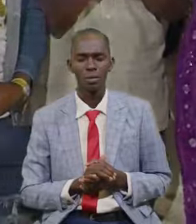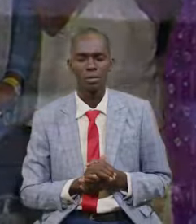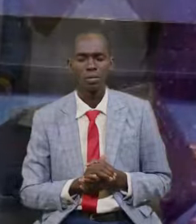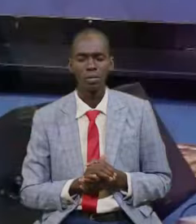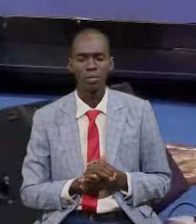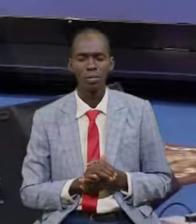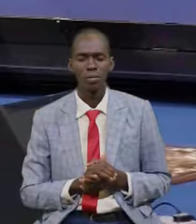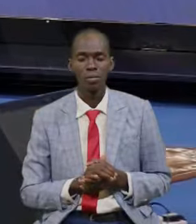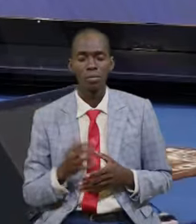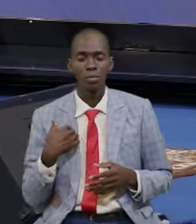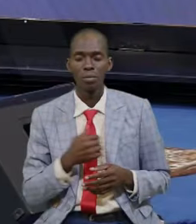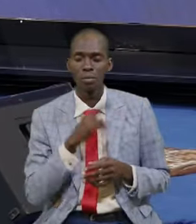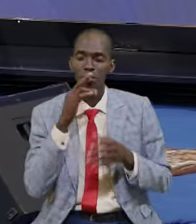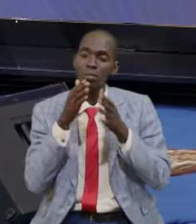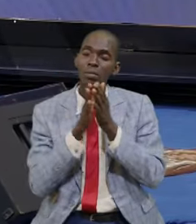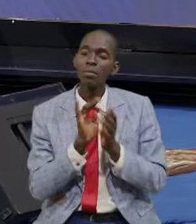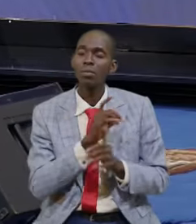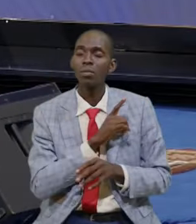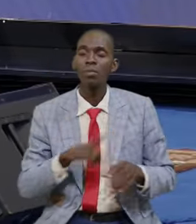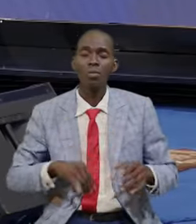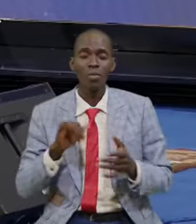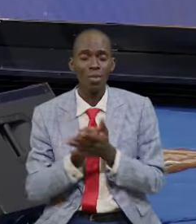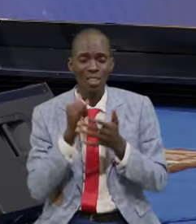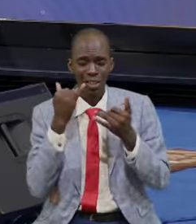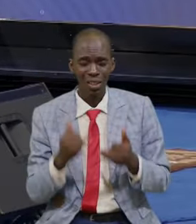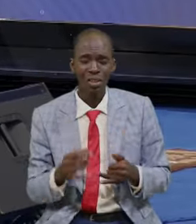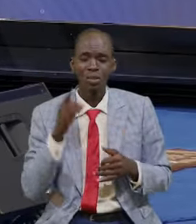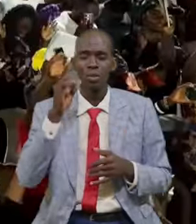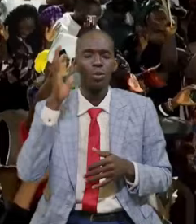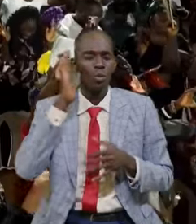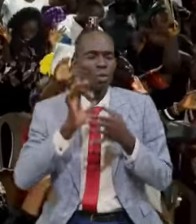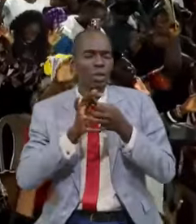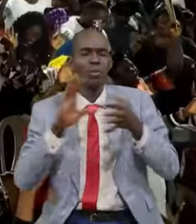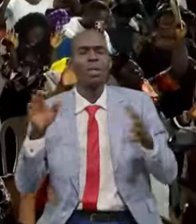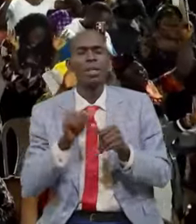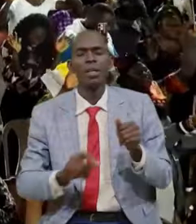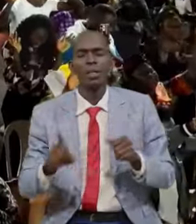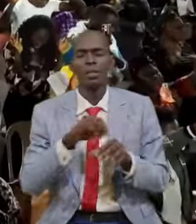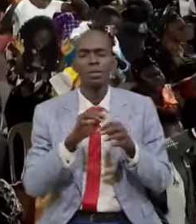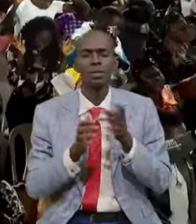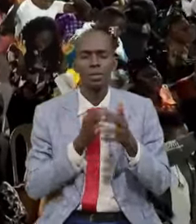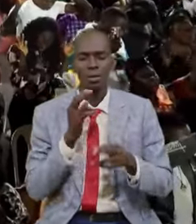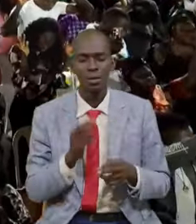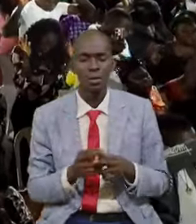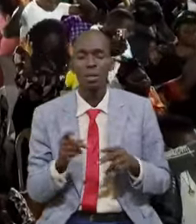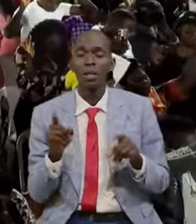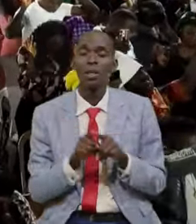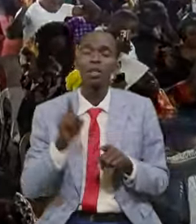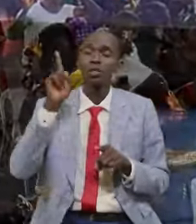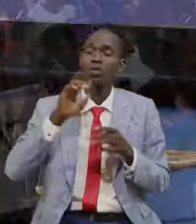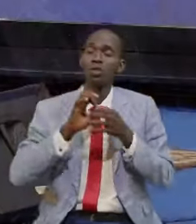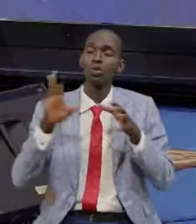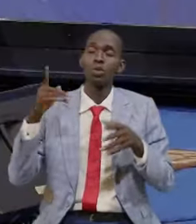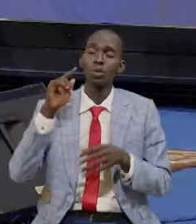We're asking, Lord, that now you lose everyone. As you lose the woman from